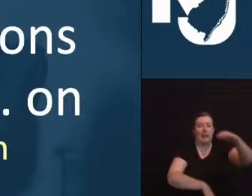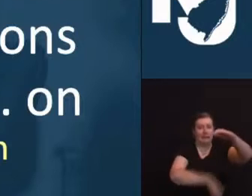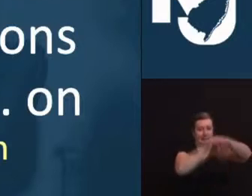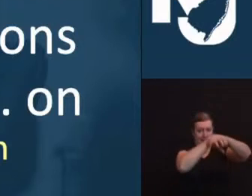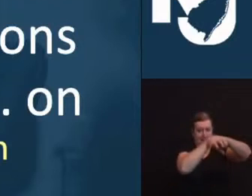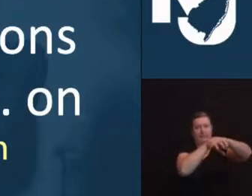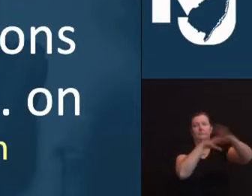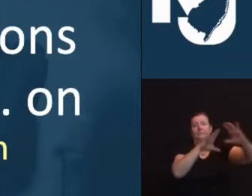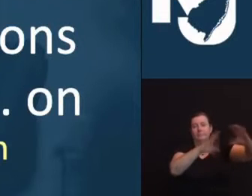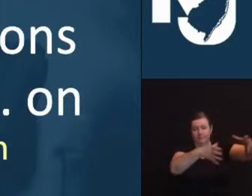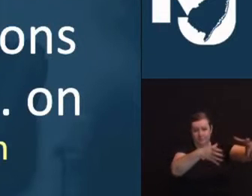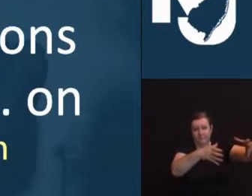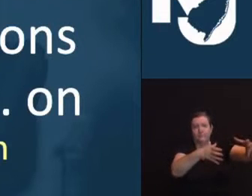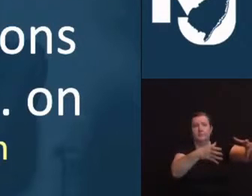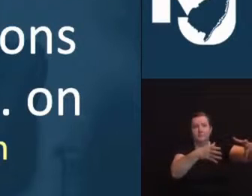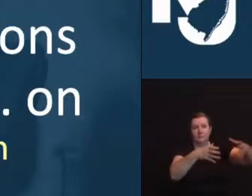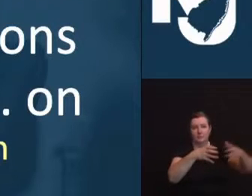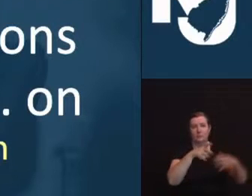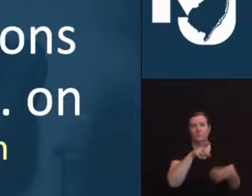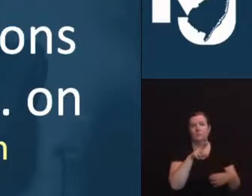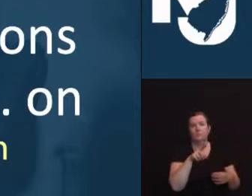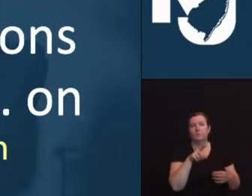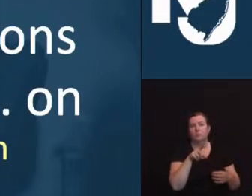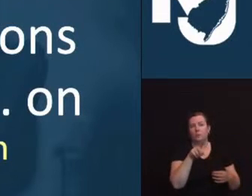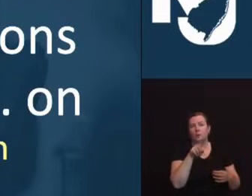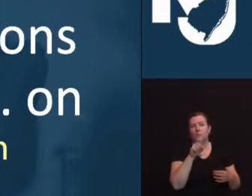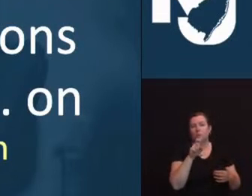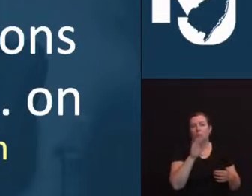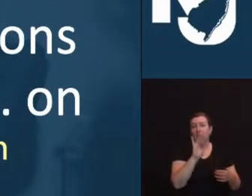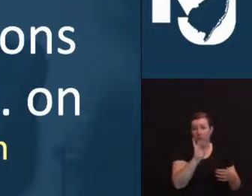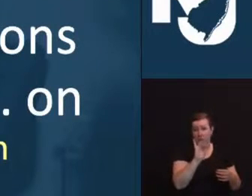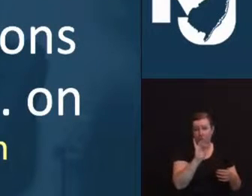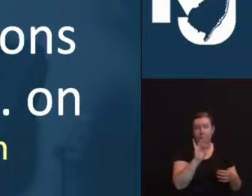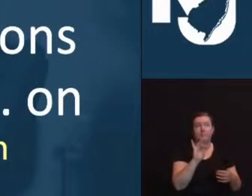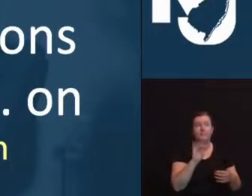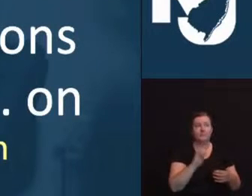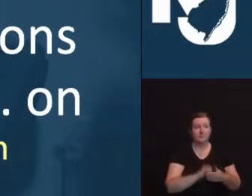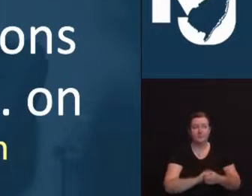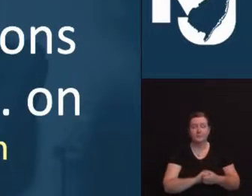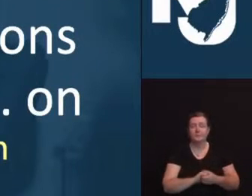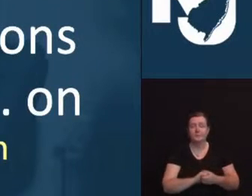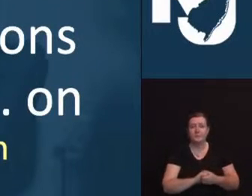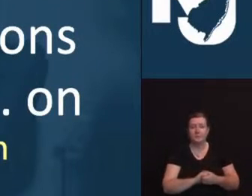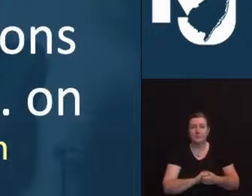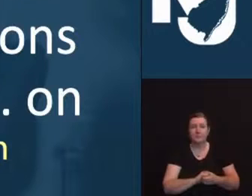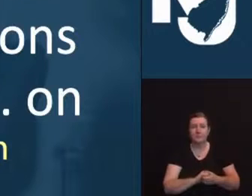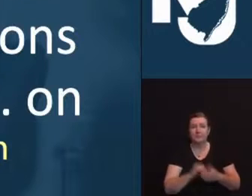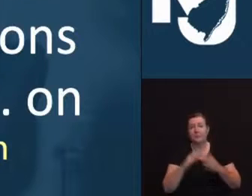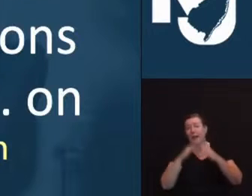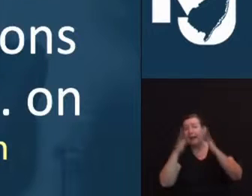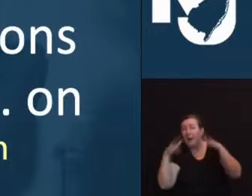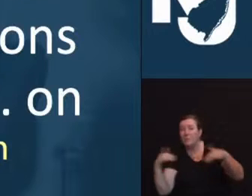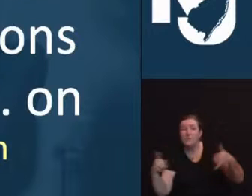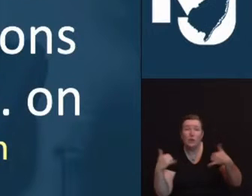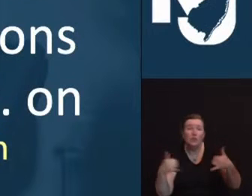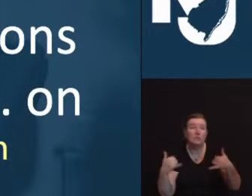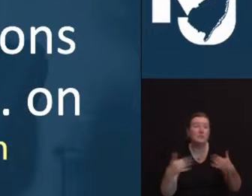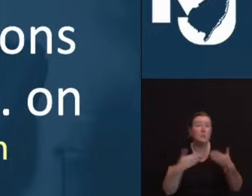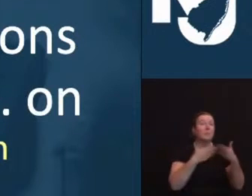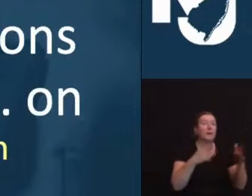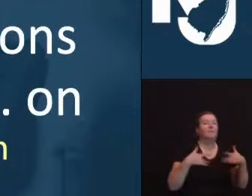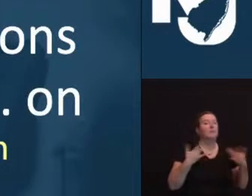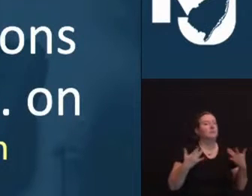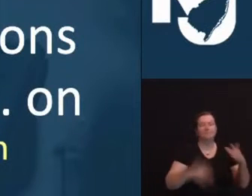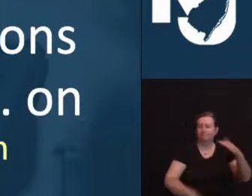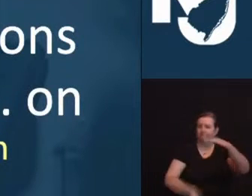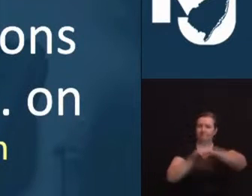But all other private indoor gatherings, such as house parties and public events, must be capped at no more than 10. And in this, we will be in